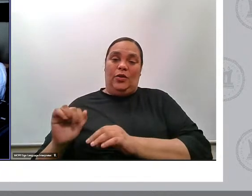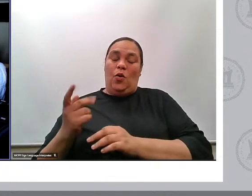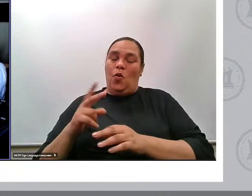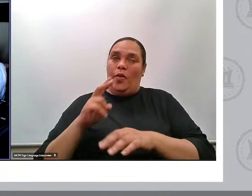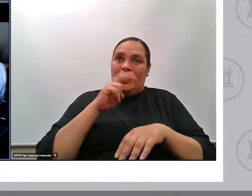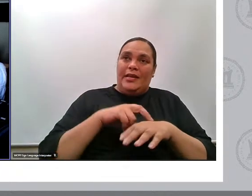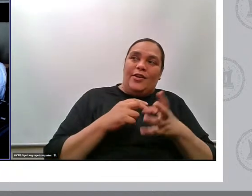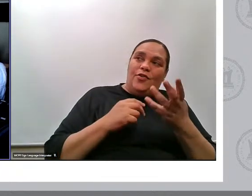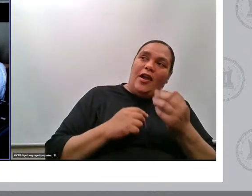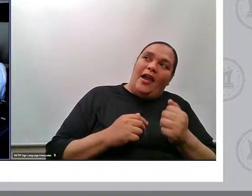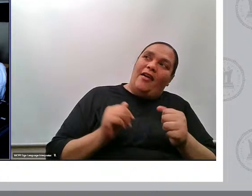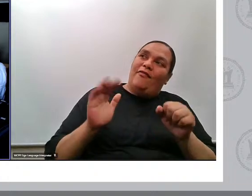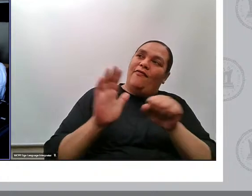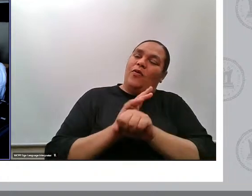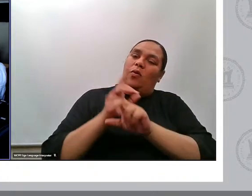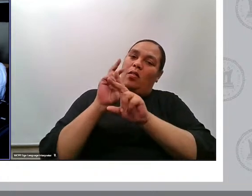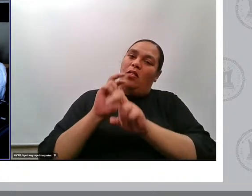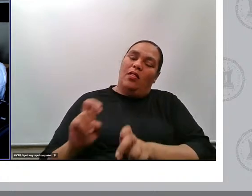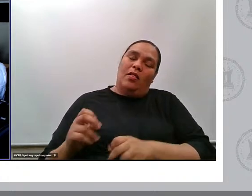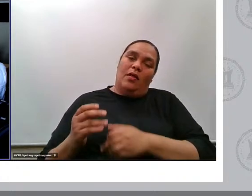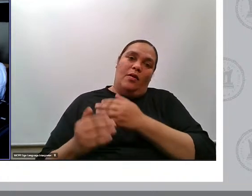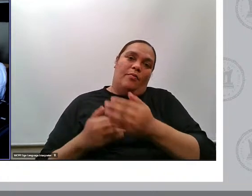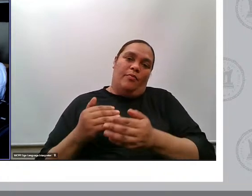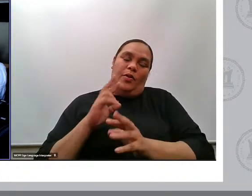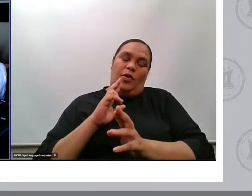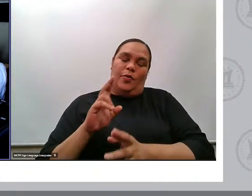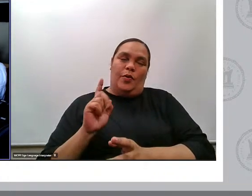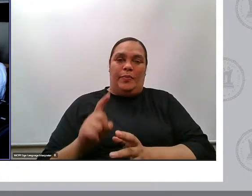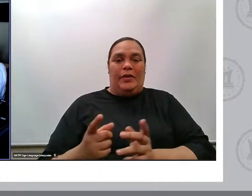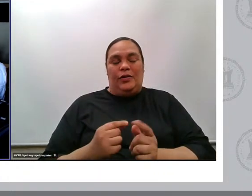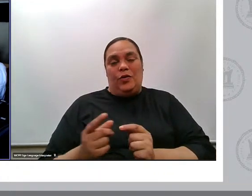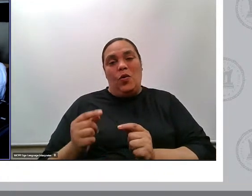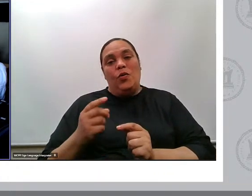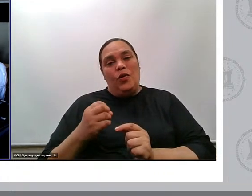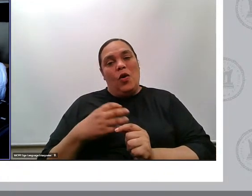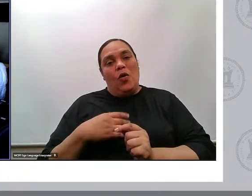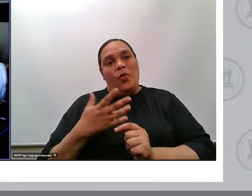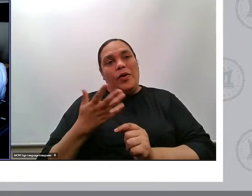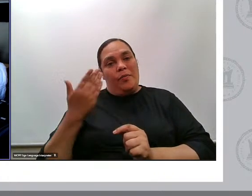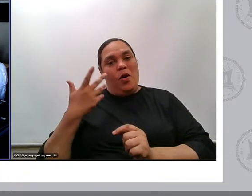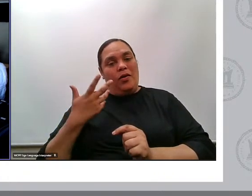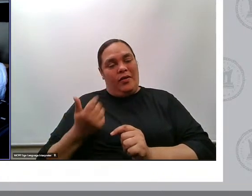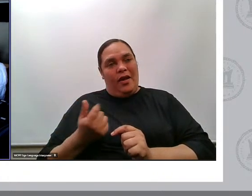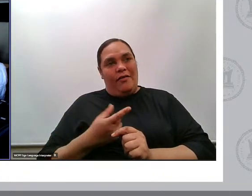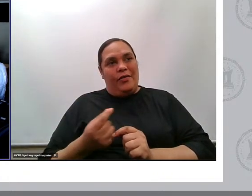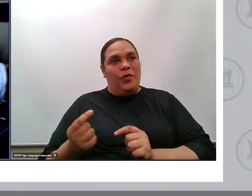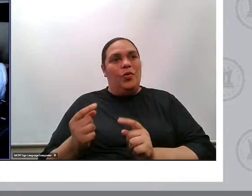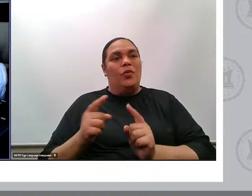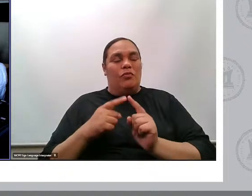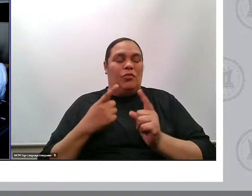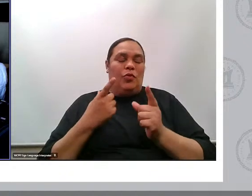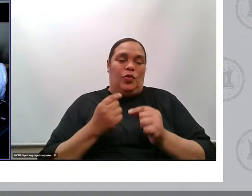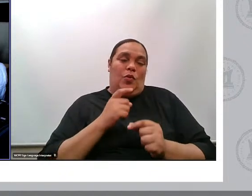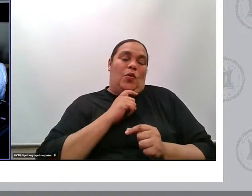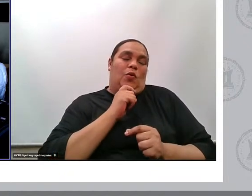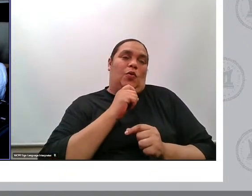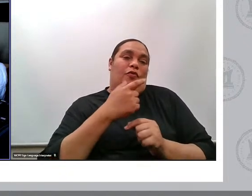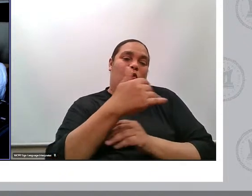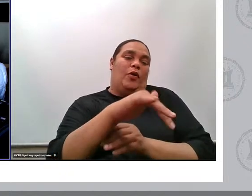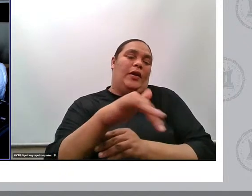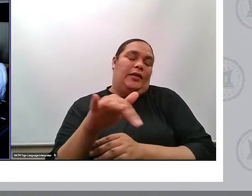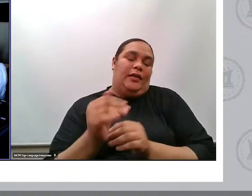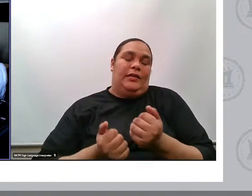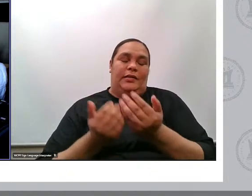to have a thoroughly investigated probity report done. So we have in the past, and we do make use of an external